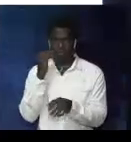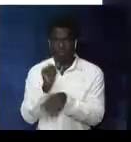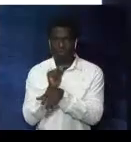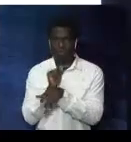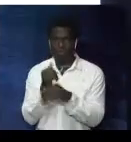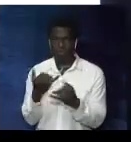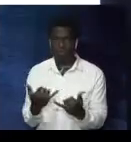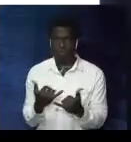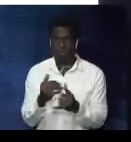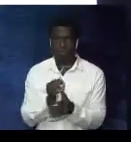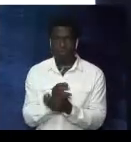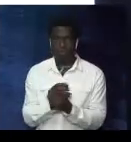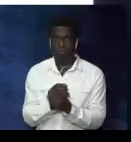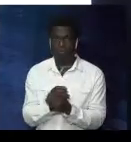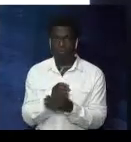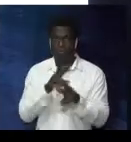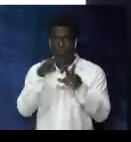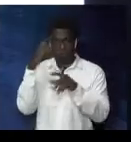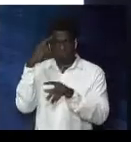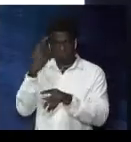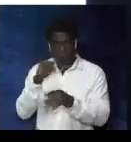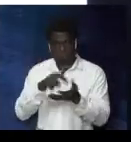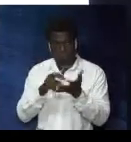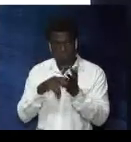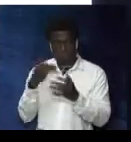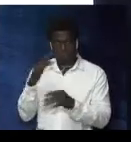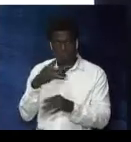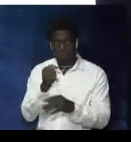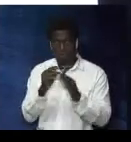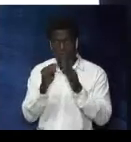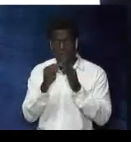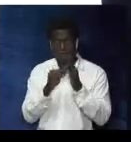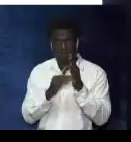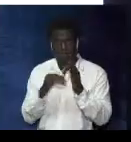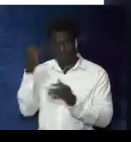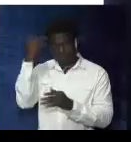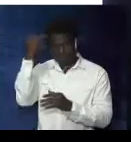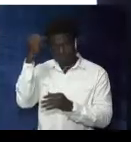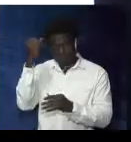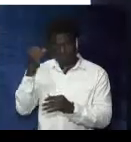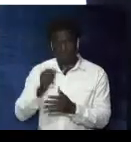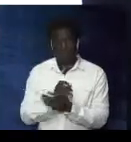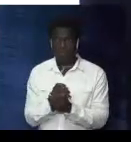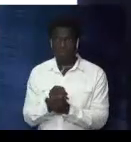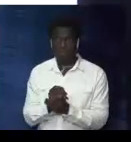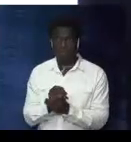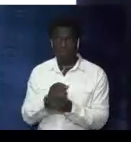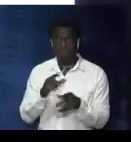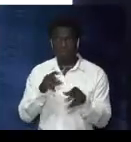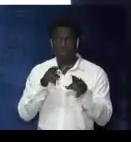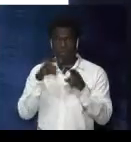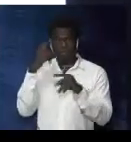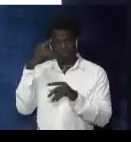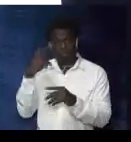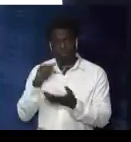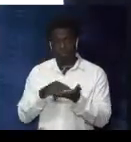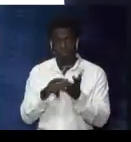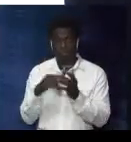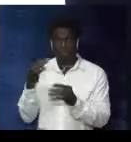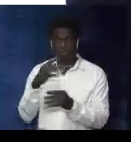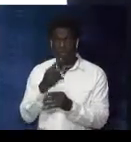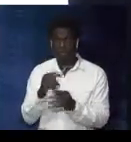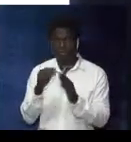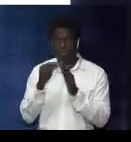Your homework now. Look for the meaning of the following idioms. Look for the meaning of